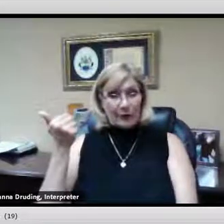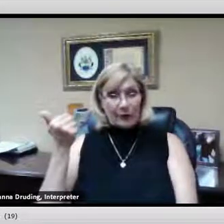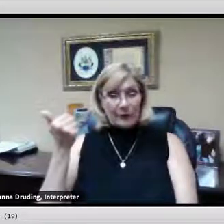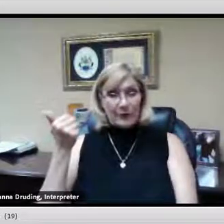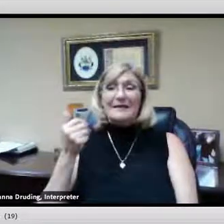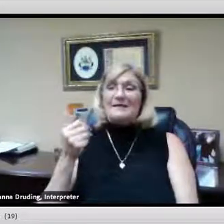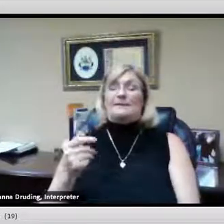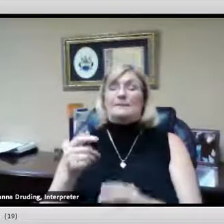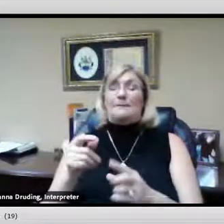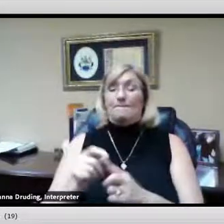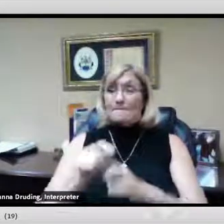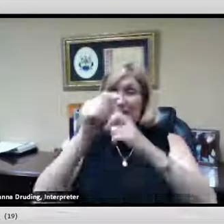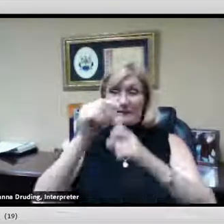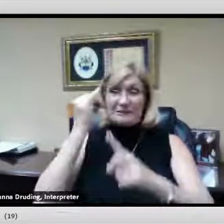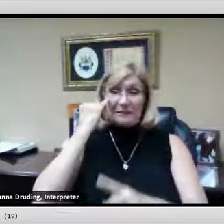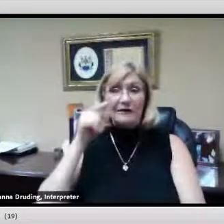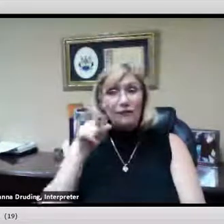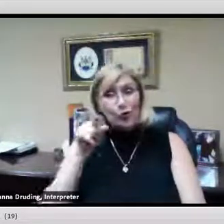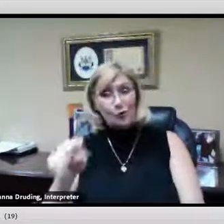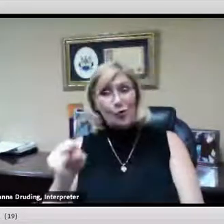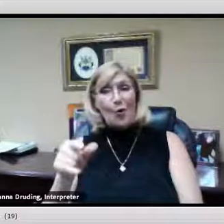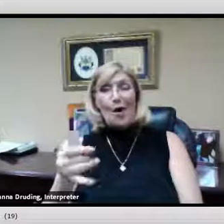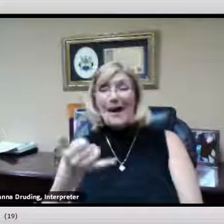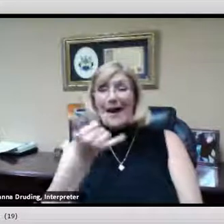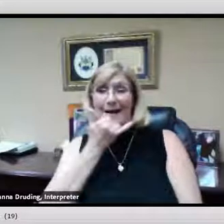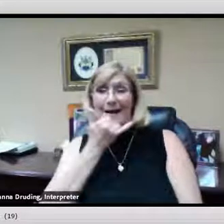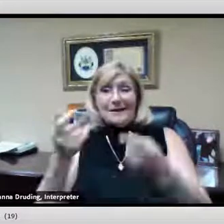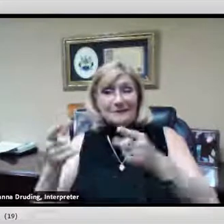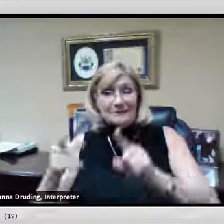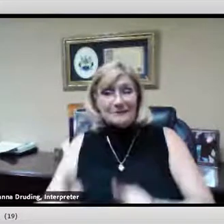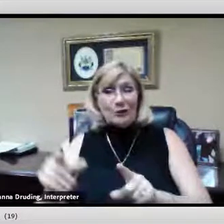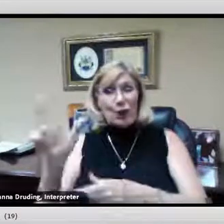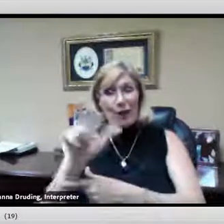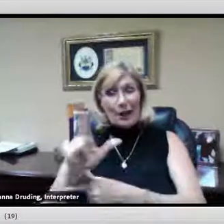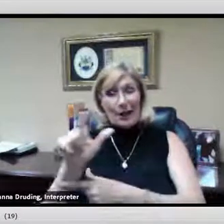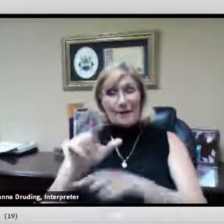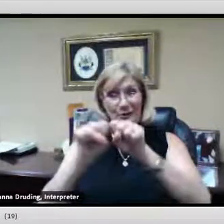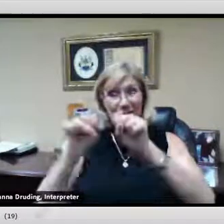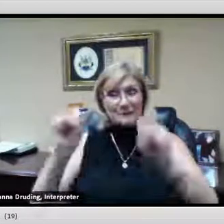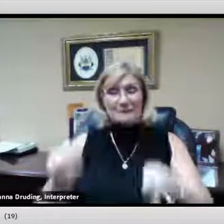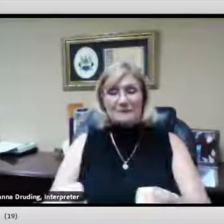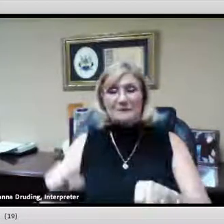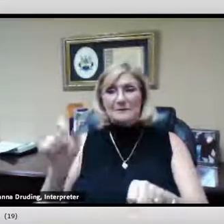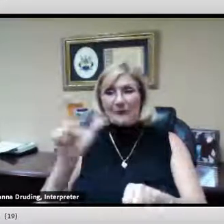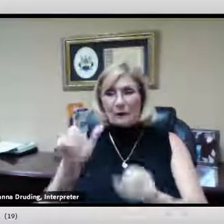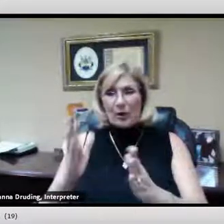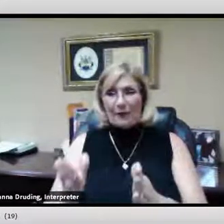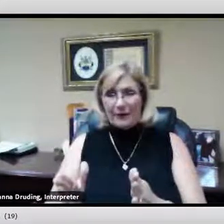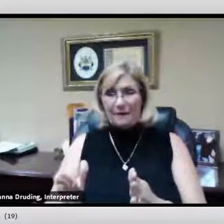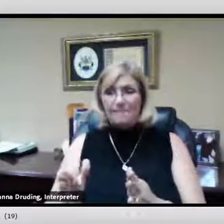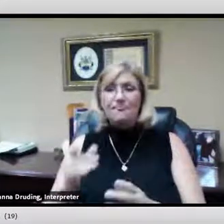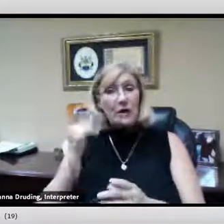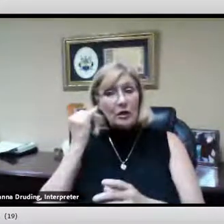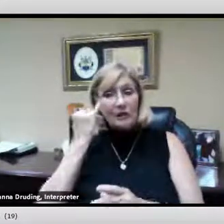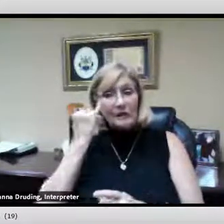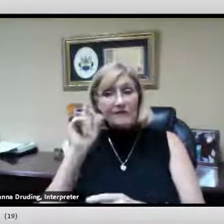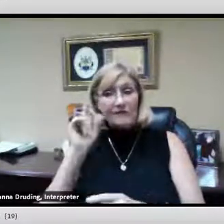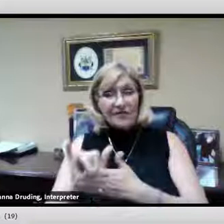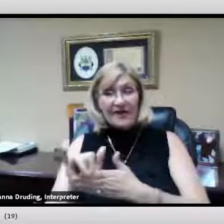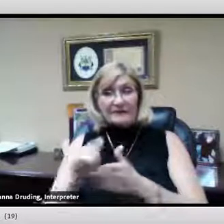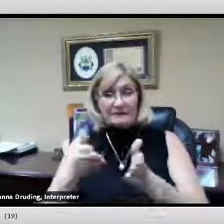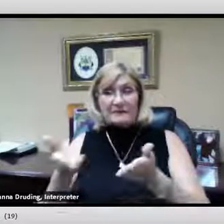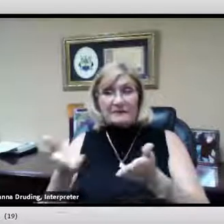an accidental systems librarian. If systems is not the main thing you do or is not the main thing that brought you into librarianship, being able